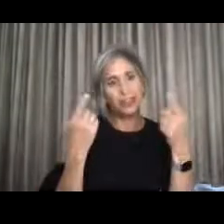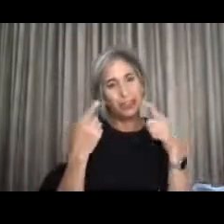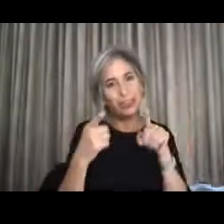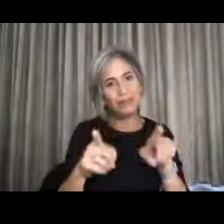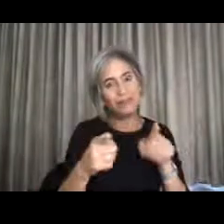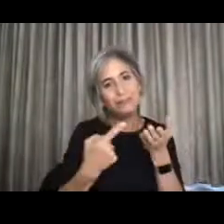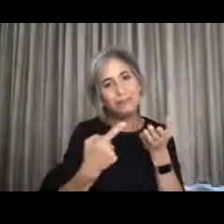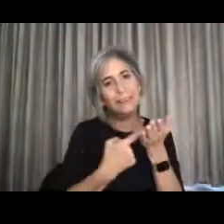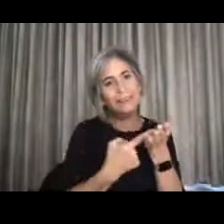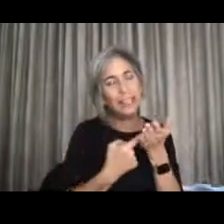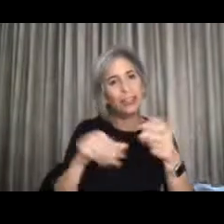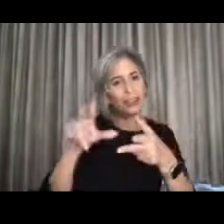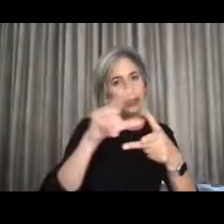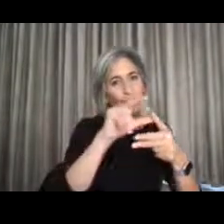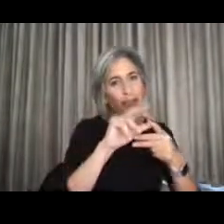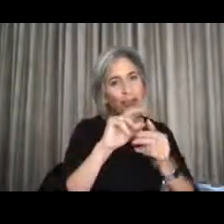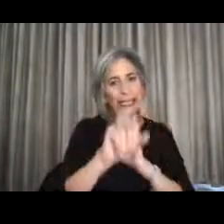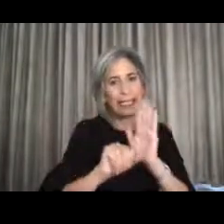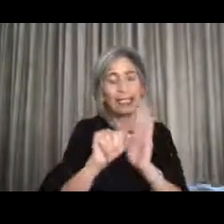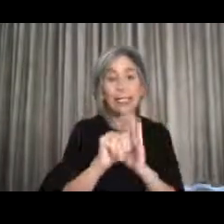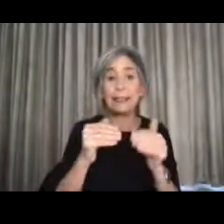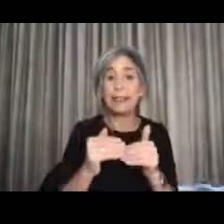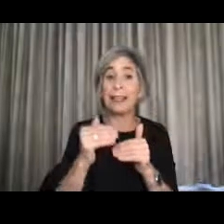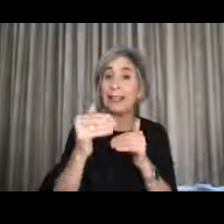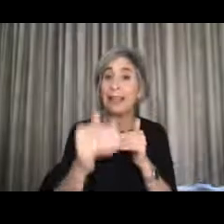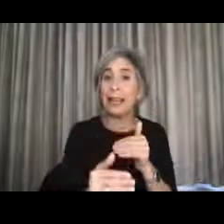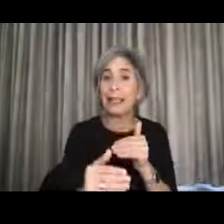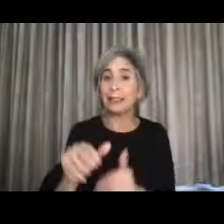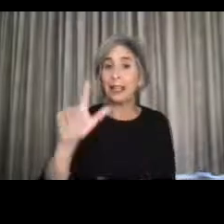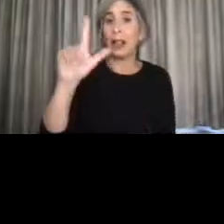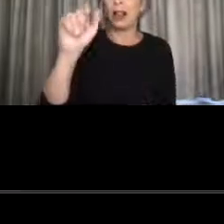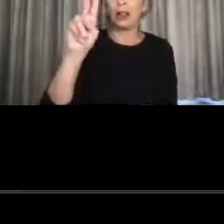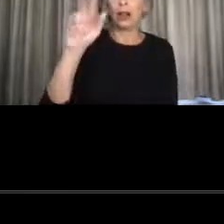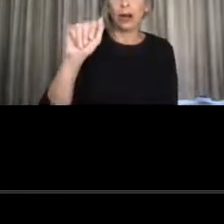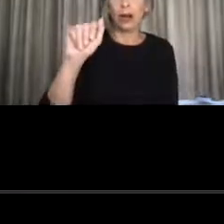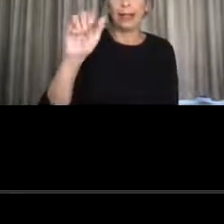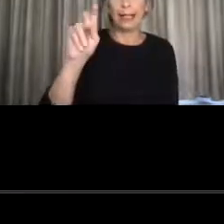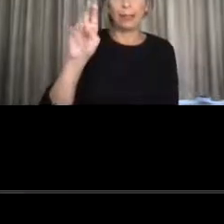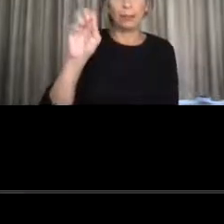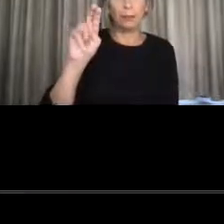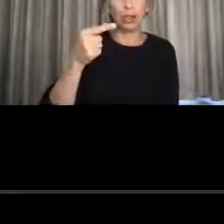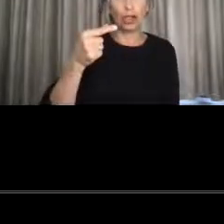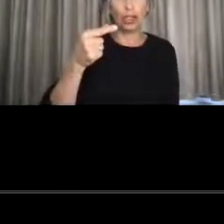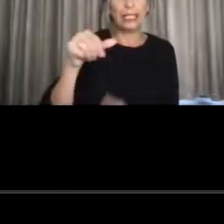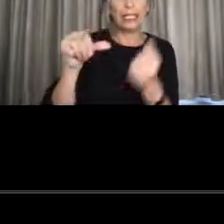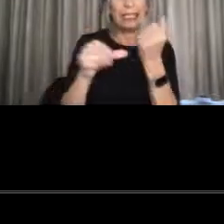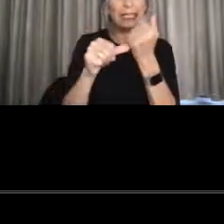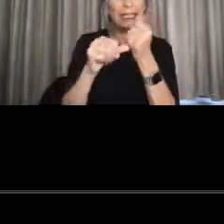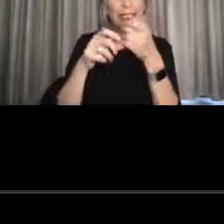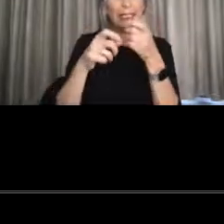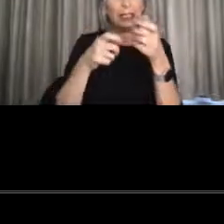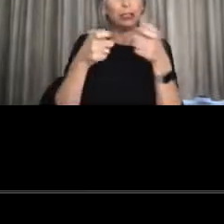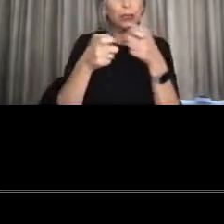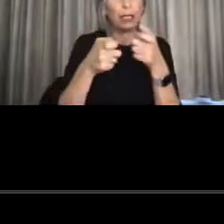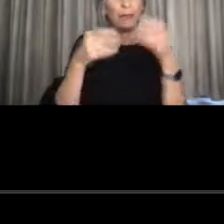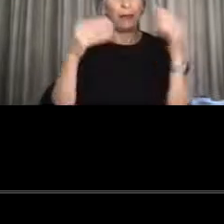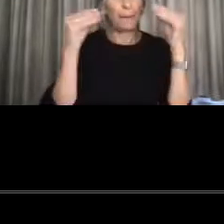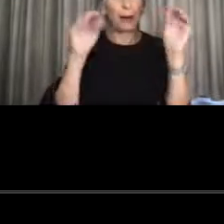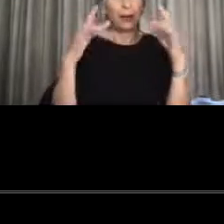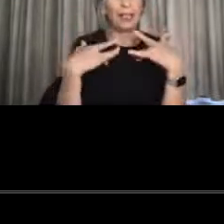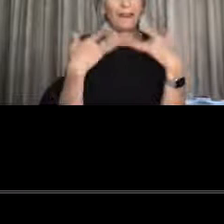hurricane season. Next, we'll hear from Laura Lansberg. She's the Assistant Director of Marketing Events here at the City of